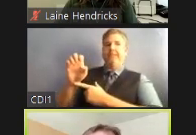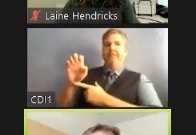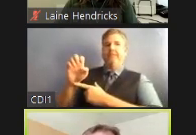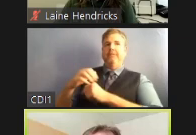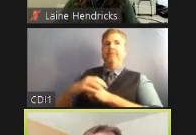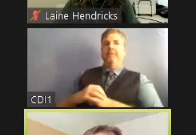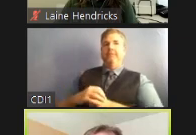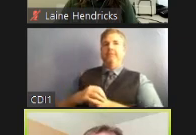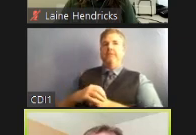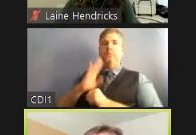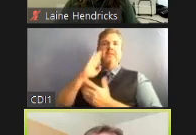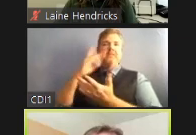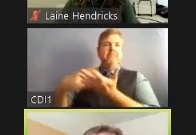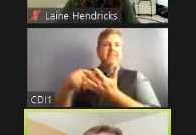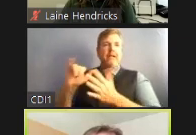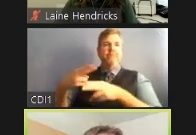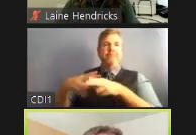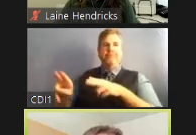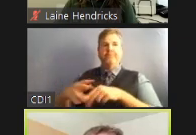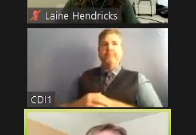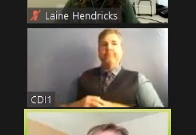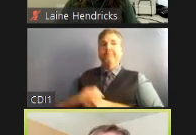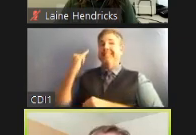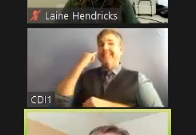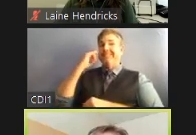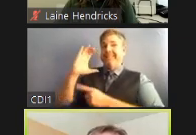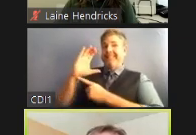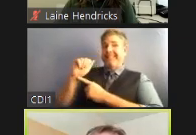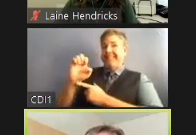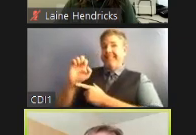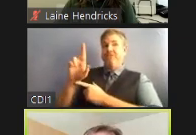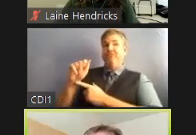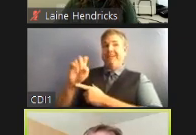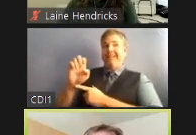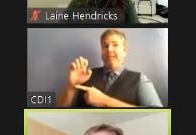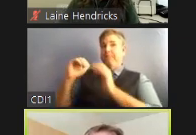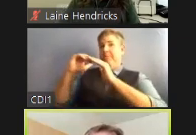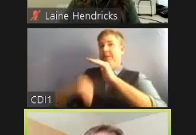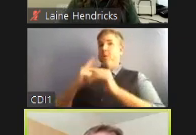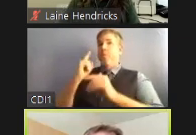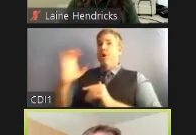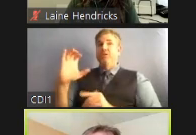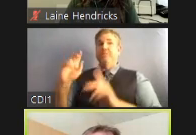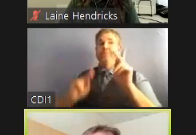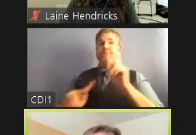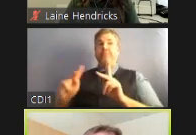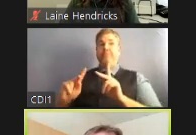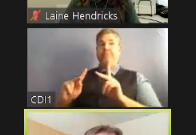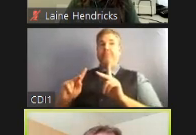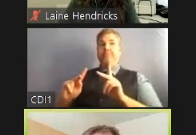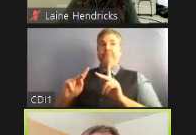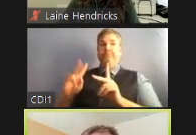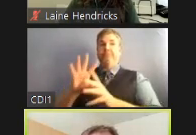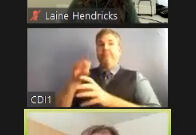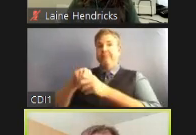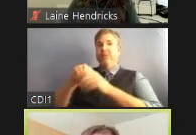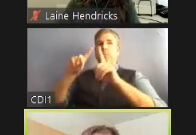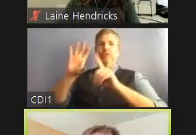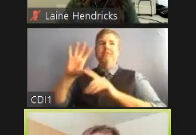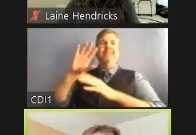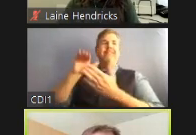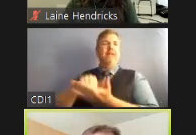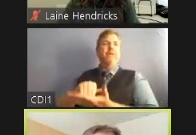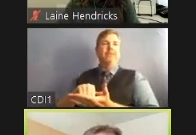rates below 100 per 100,000, so once we get off of that monitoring list, schools may open to classroom-based